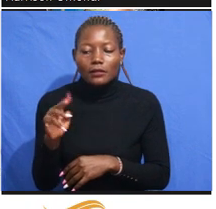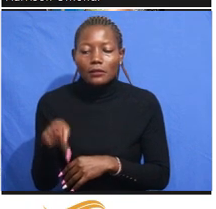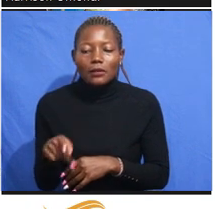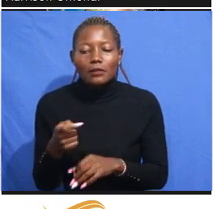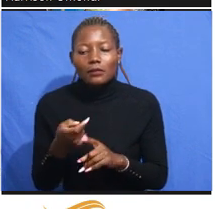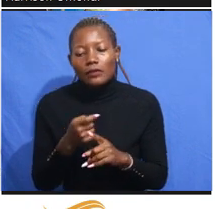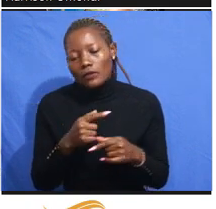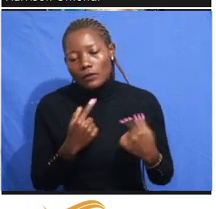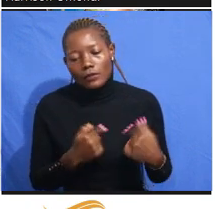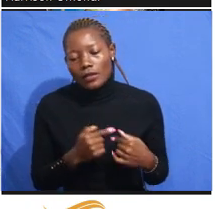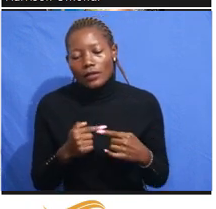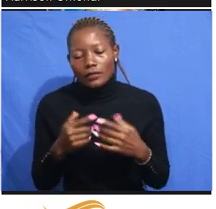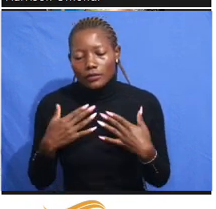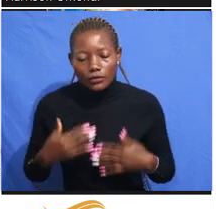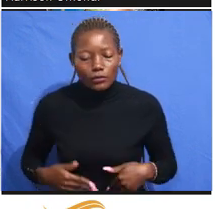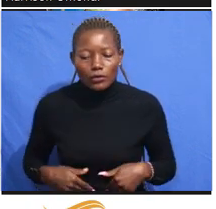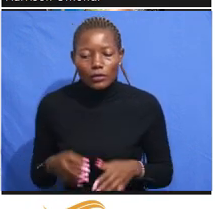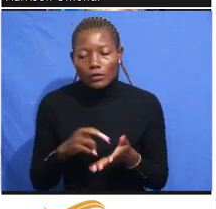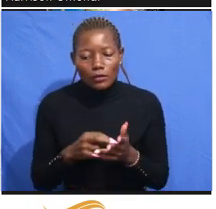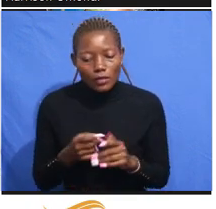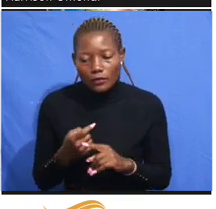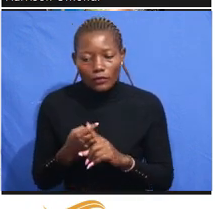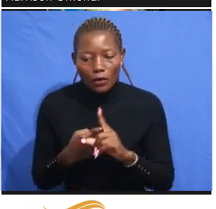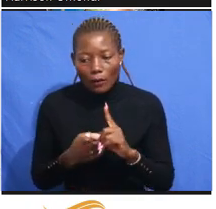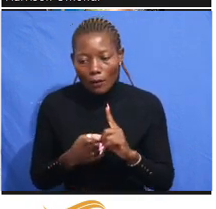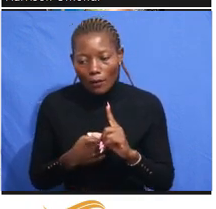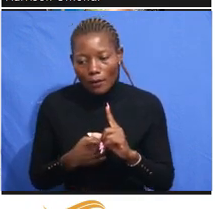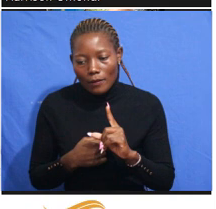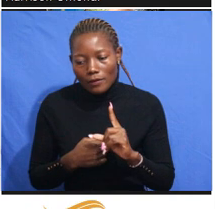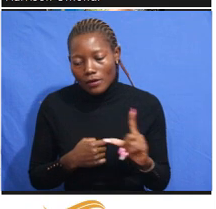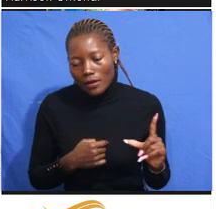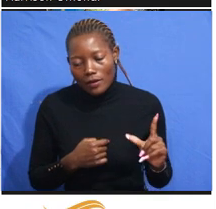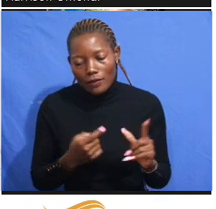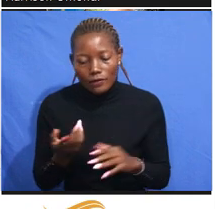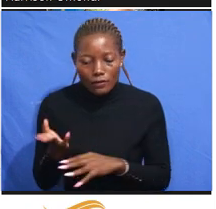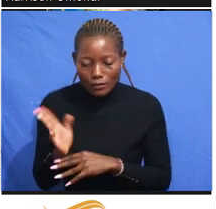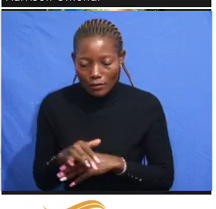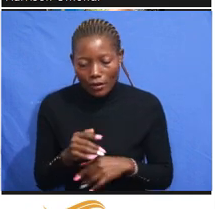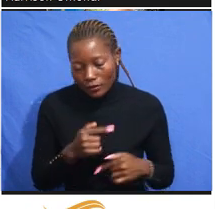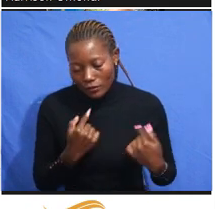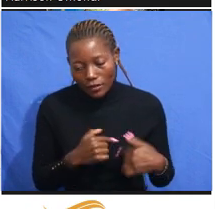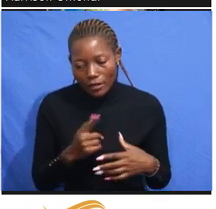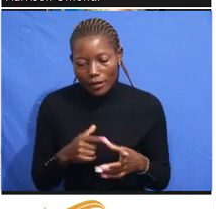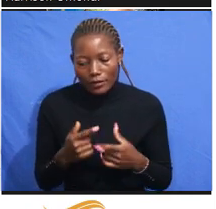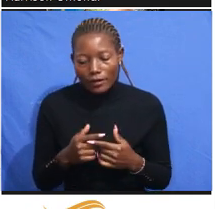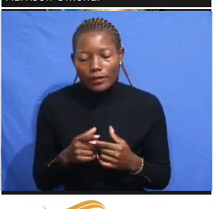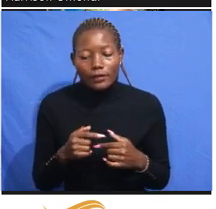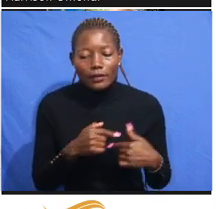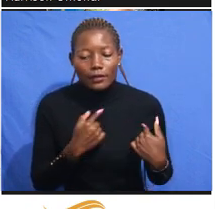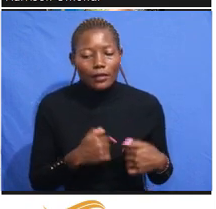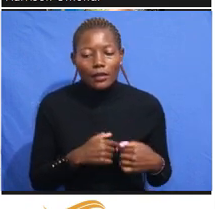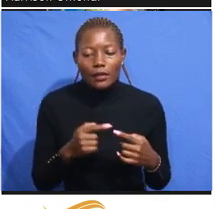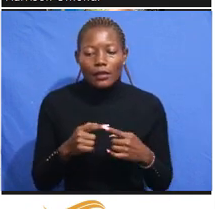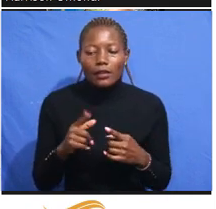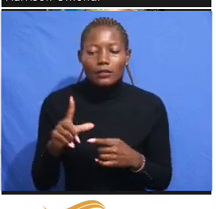body. So that is from the left ventricle back to the heart. Then you have from the heart to the lungs, through